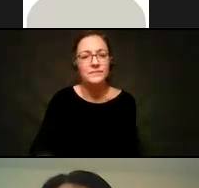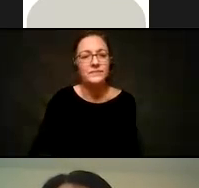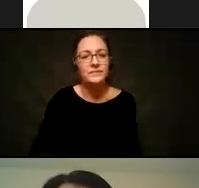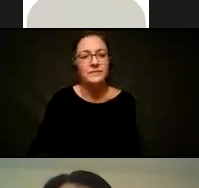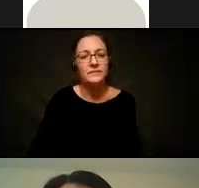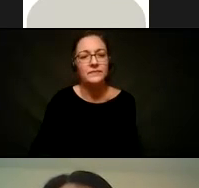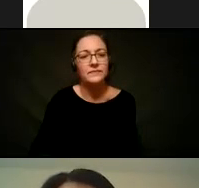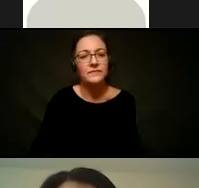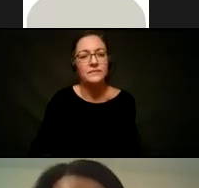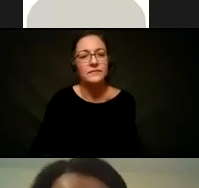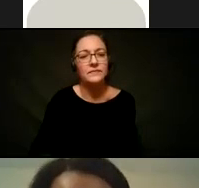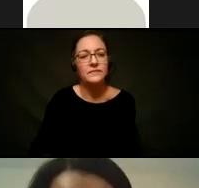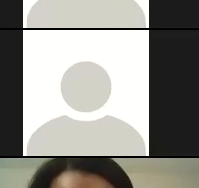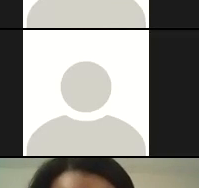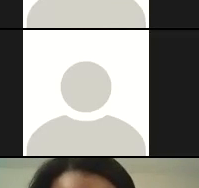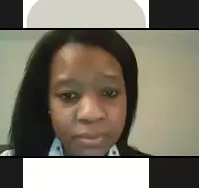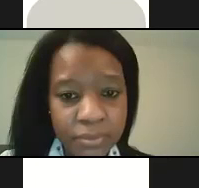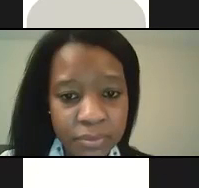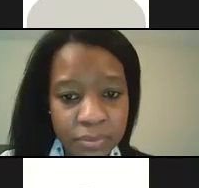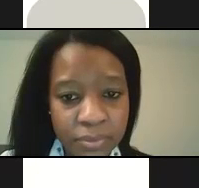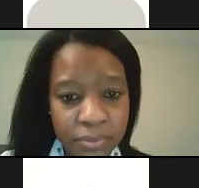My pleasure.